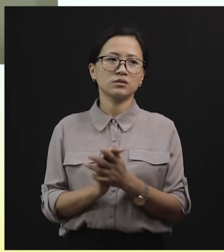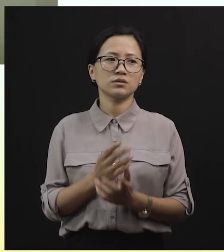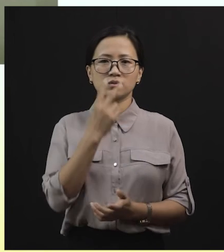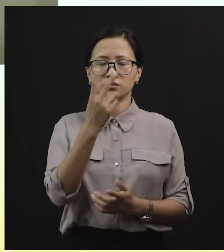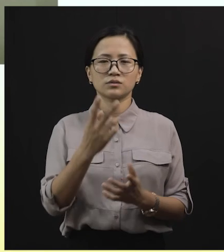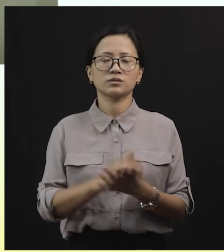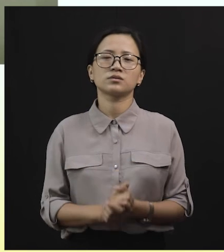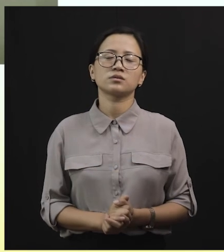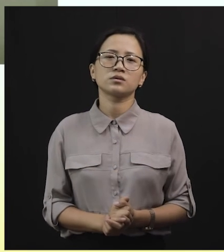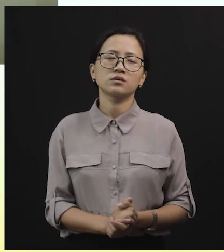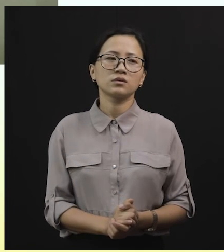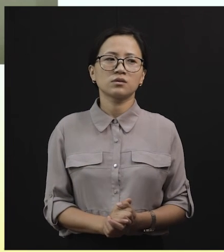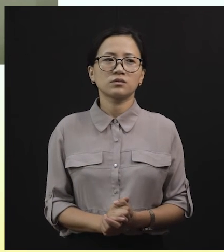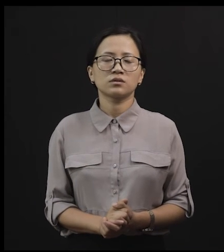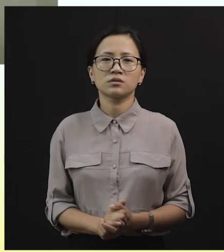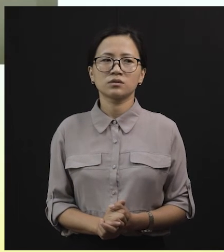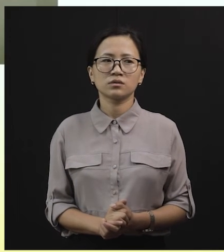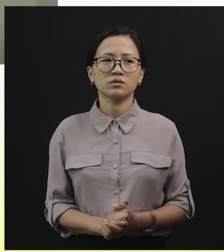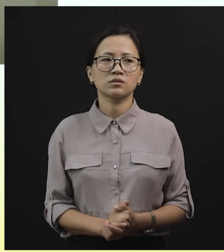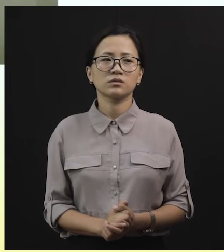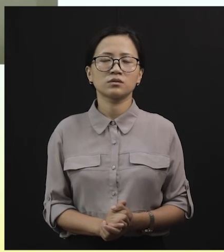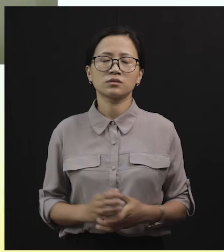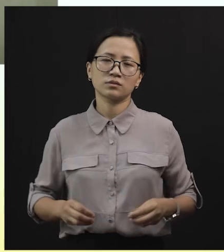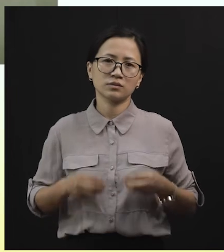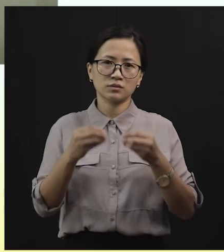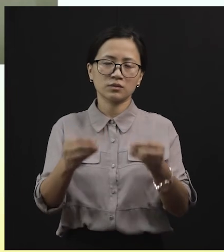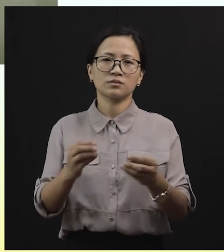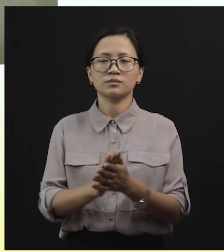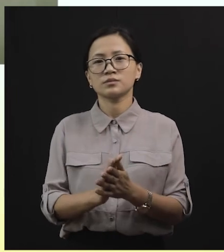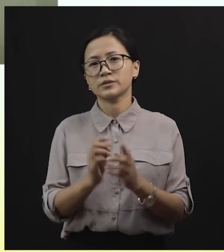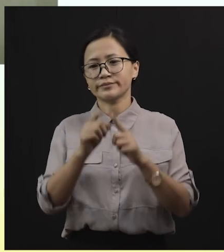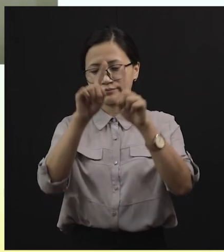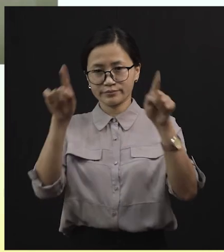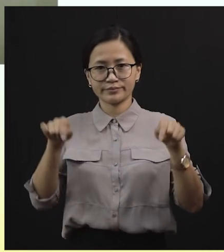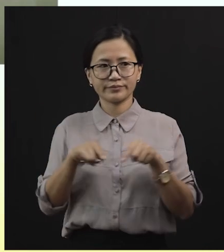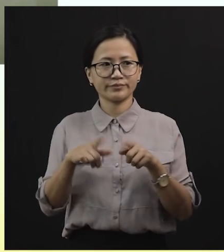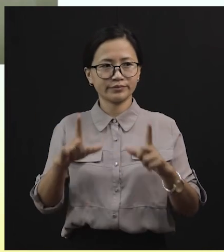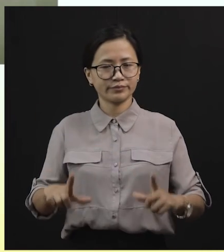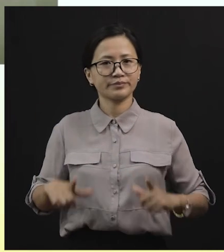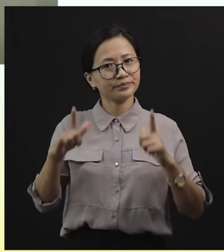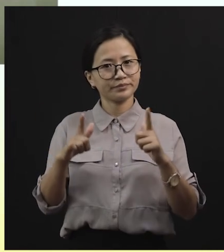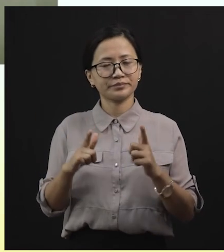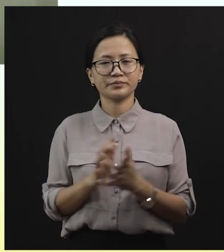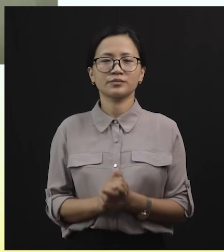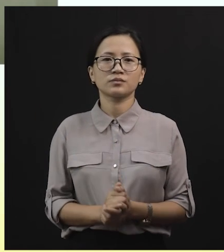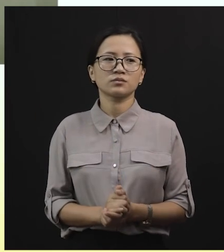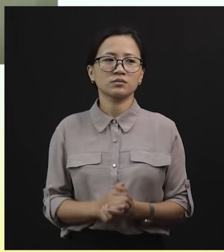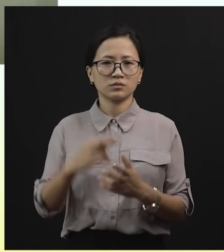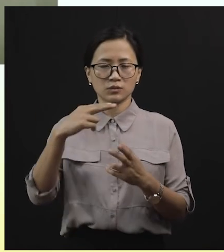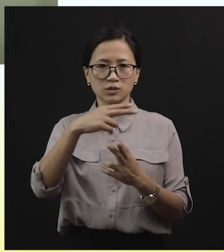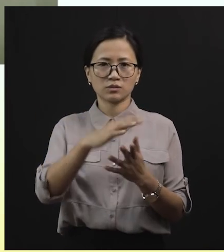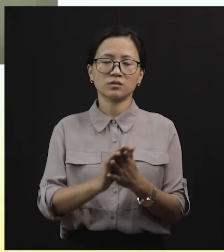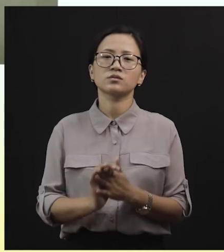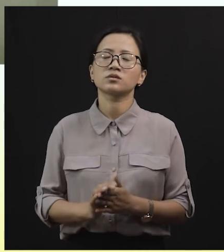can you see the activity book? I have given some pictures here. These are living beings. I've cut